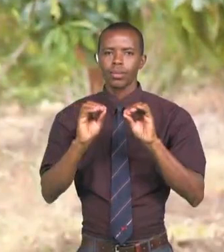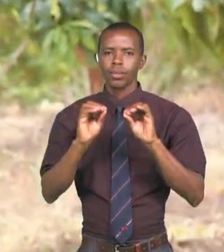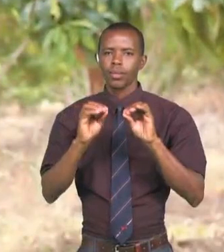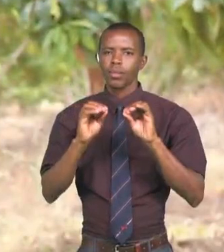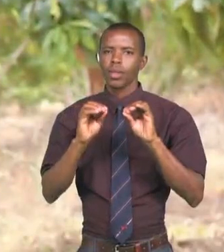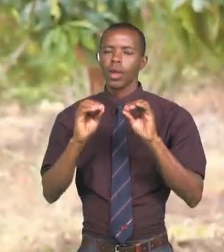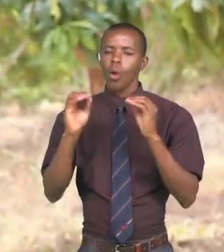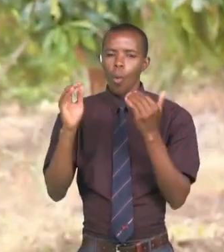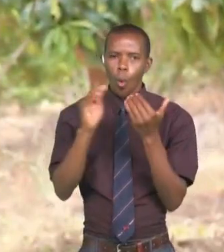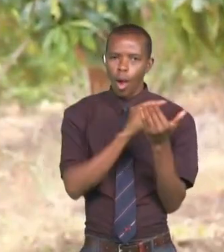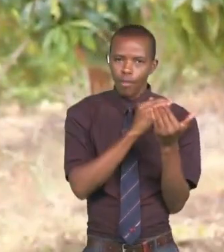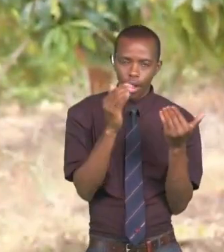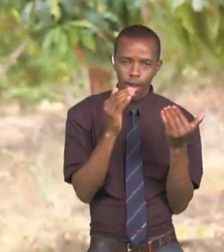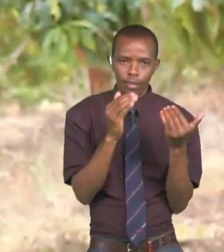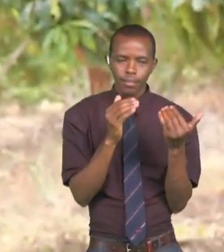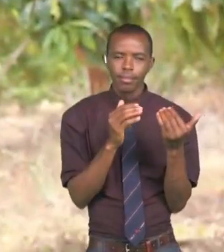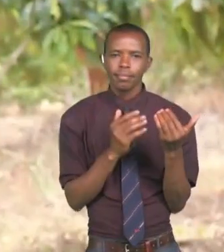However,